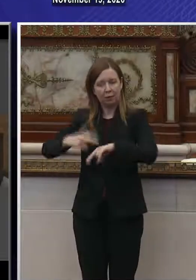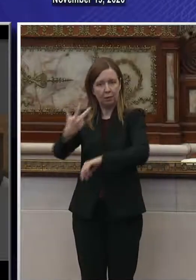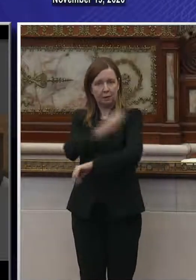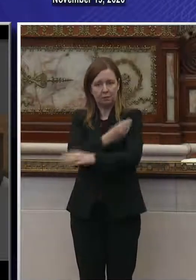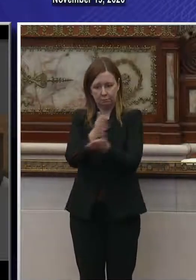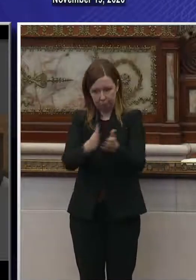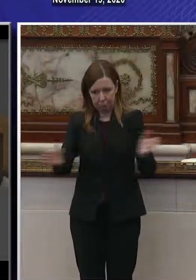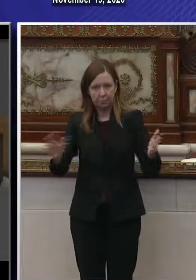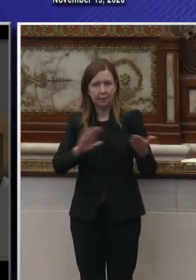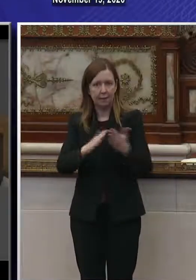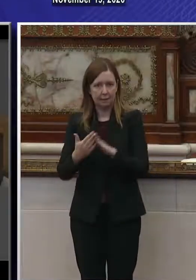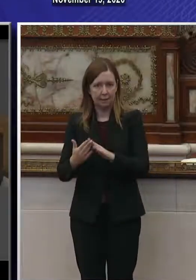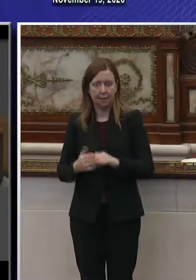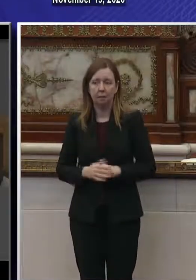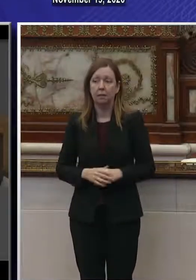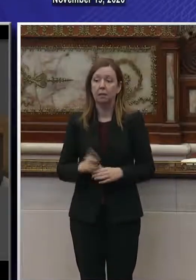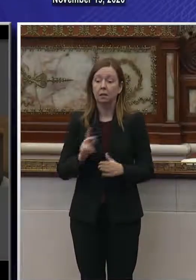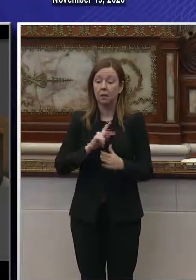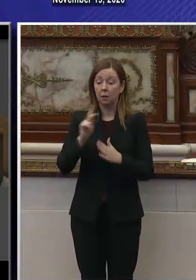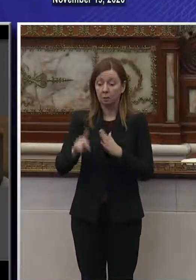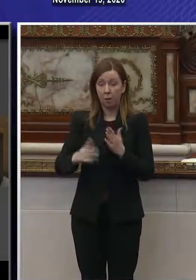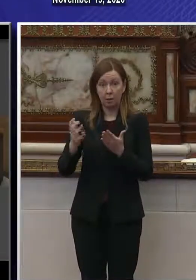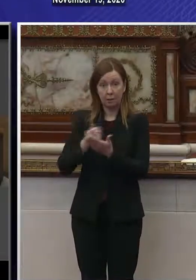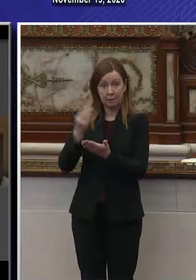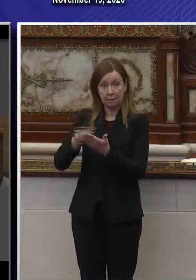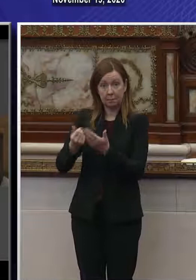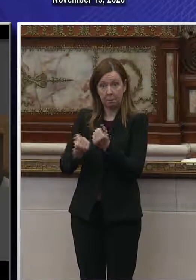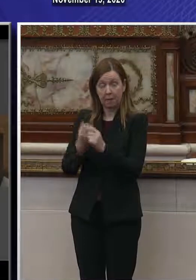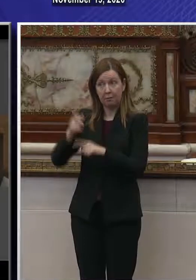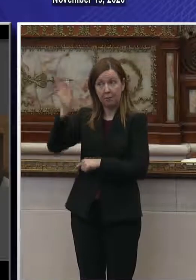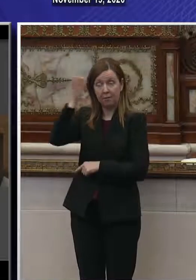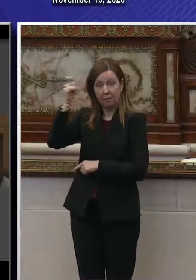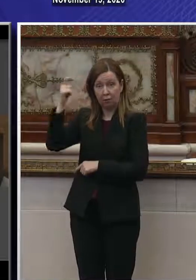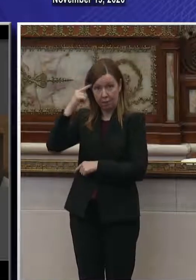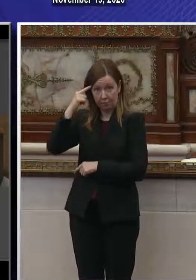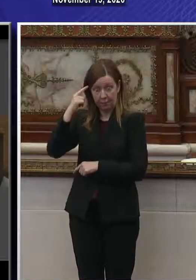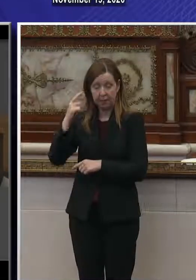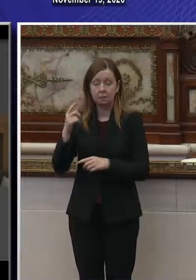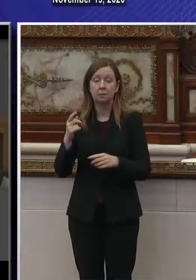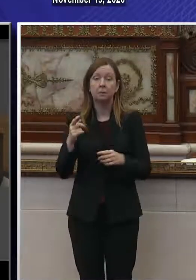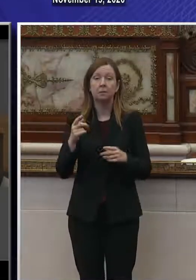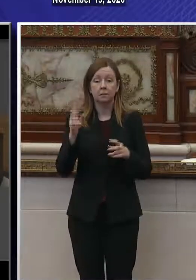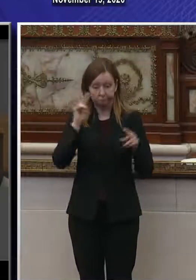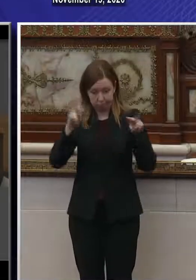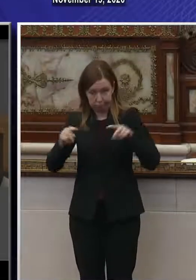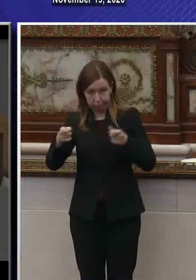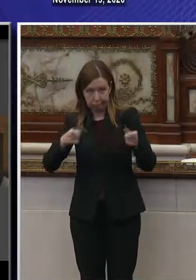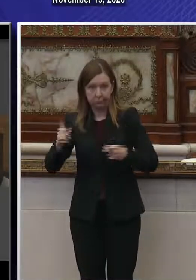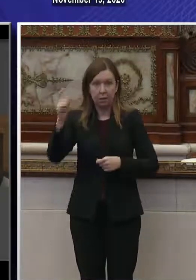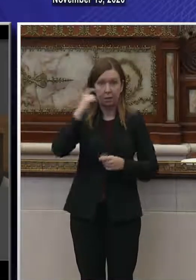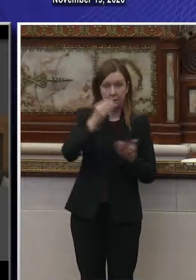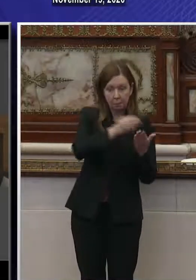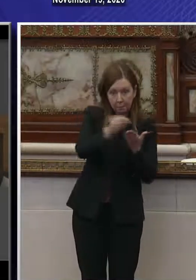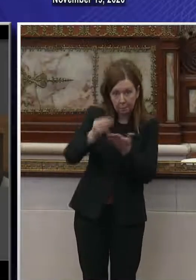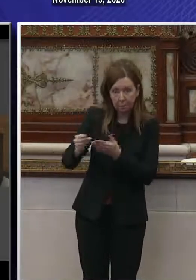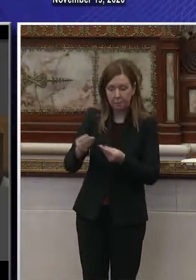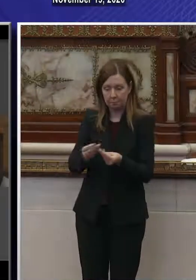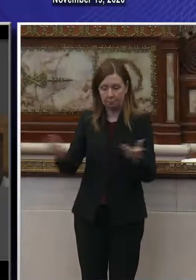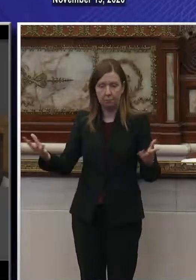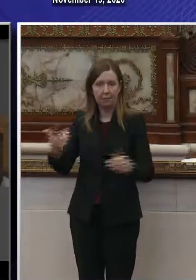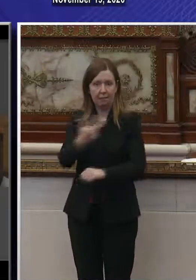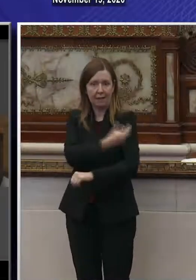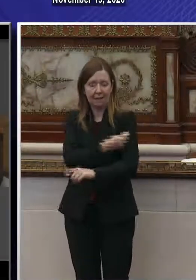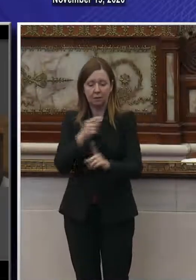our city. The program is federally funded to oversee the government purchase and local distribution of vaccines